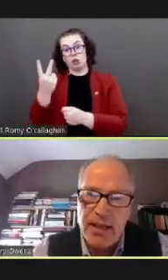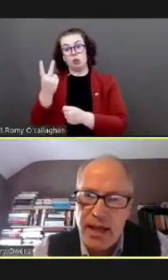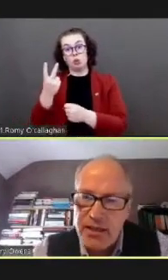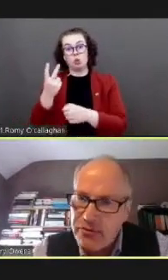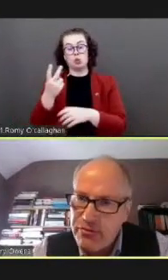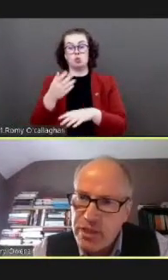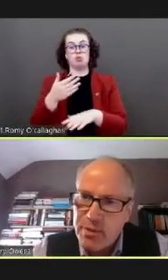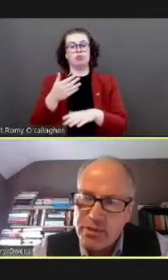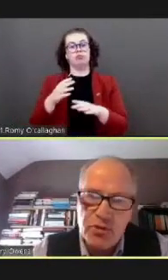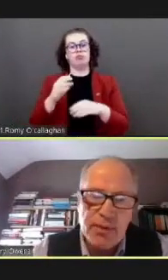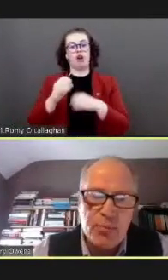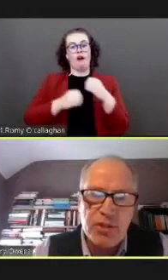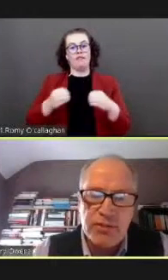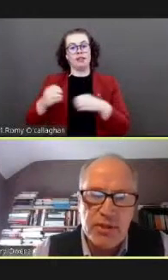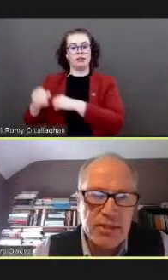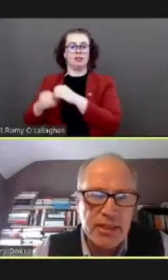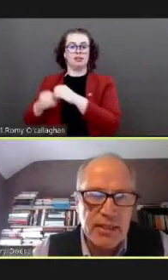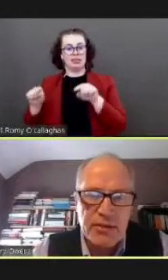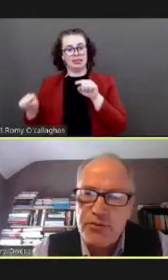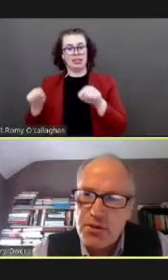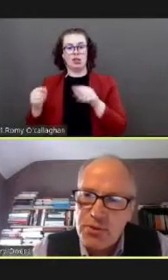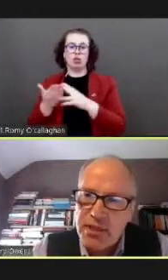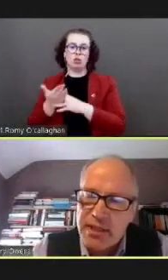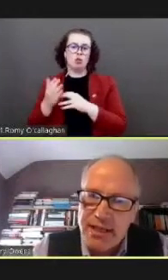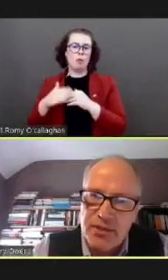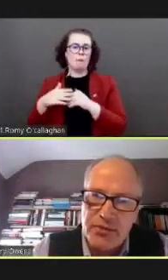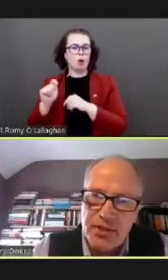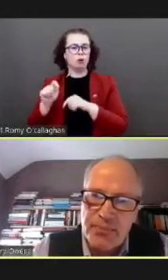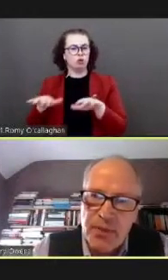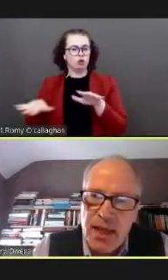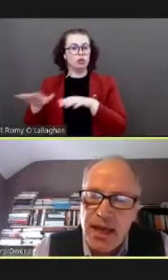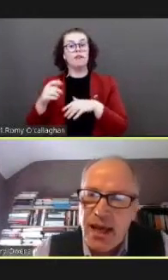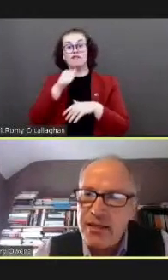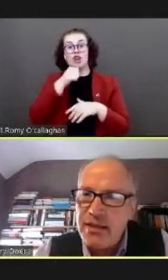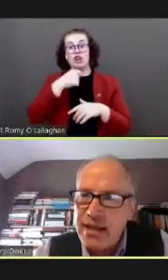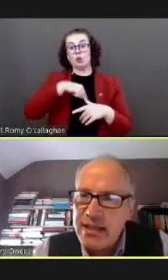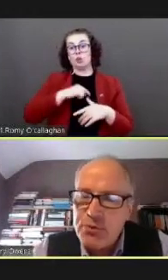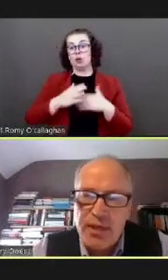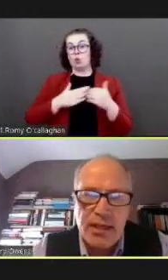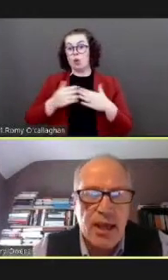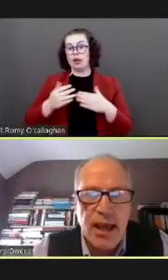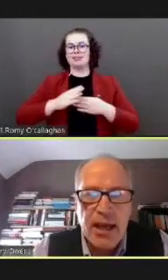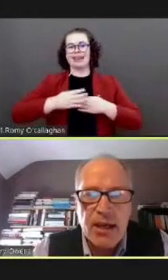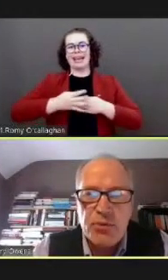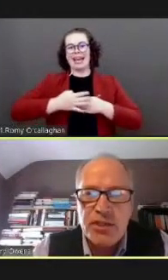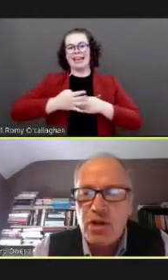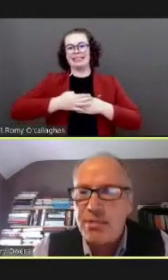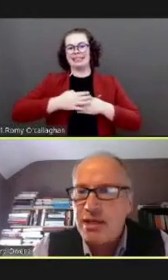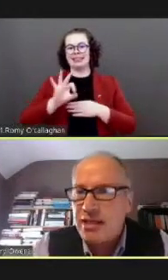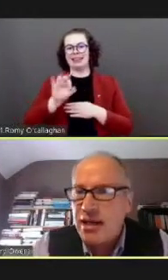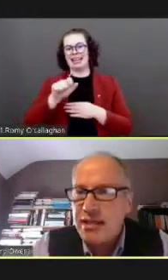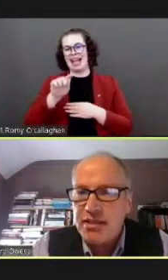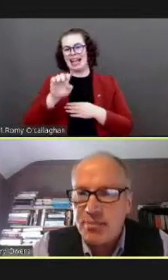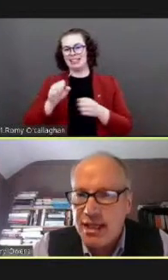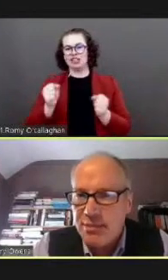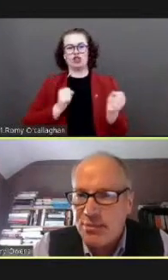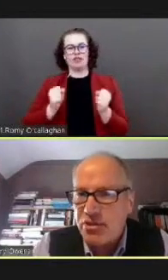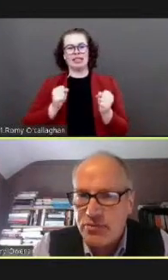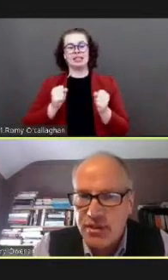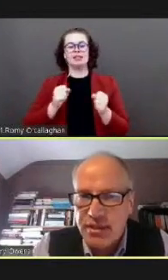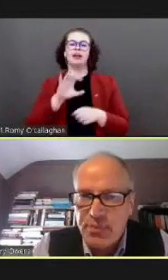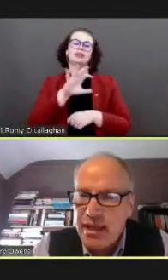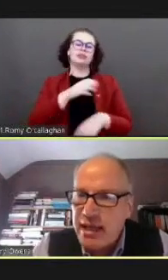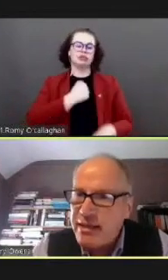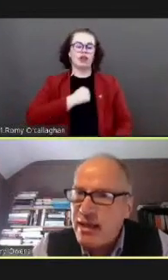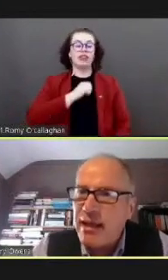estate. Not fully, but throughout most of the estate. The first one is the gate service. And that is, we describe it as a guidance and